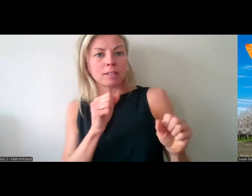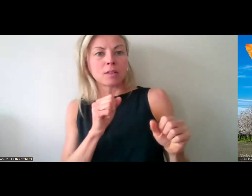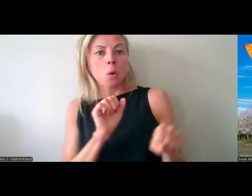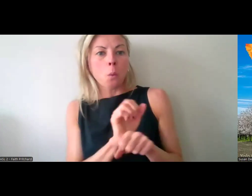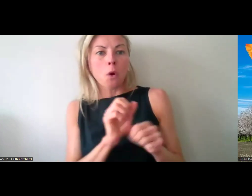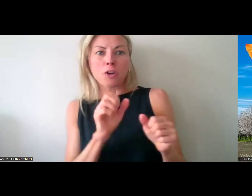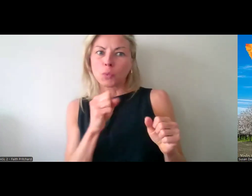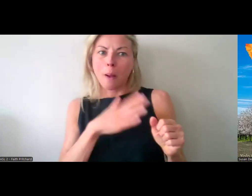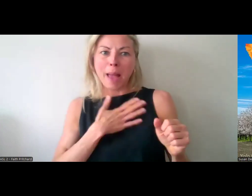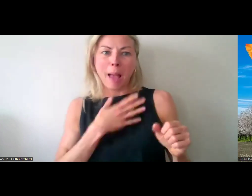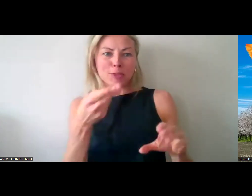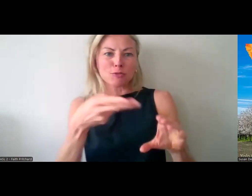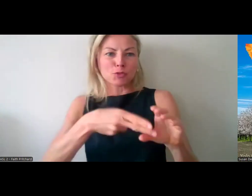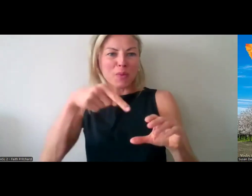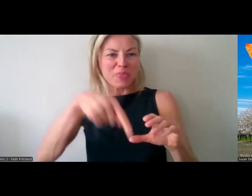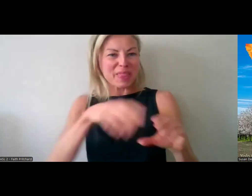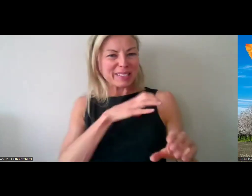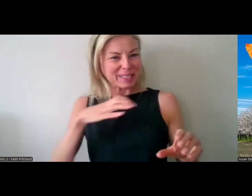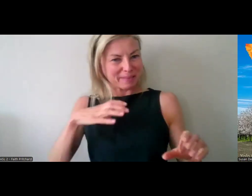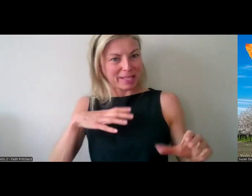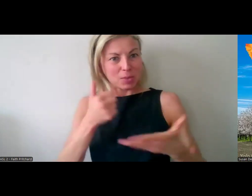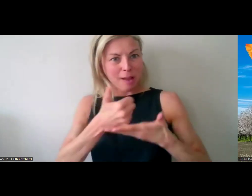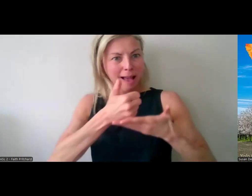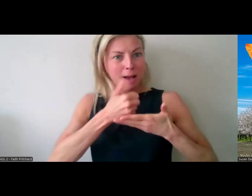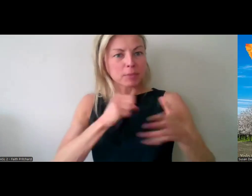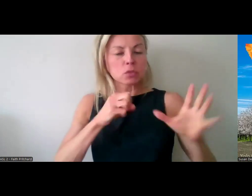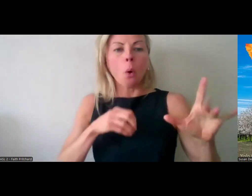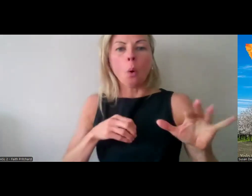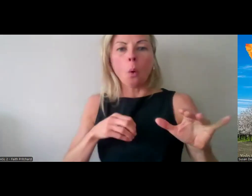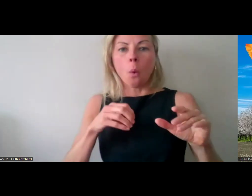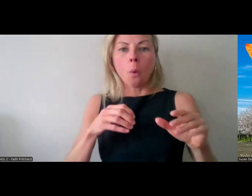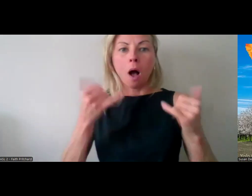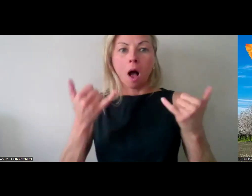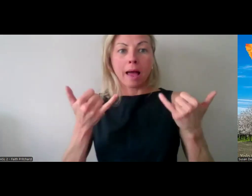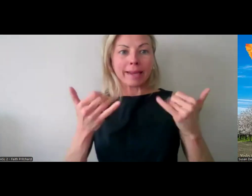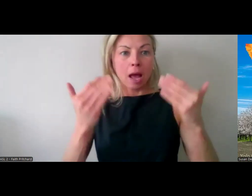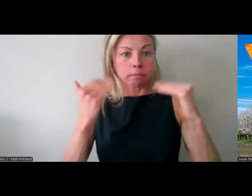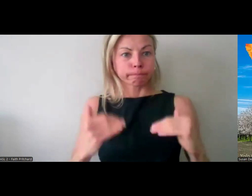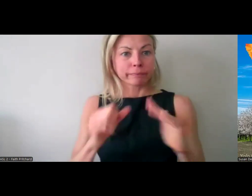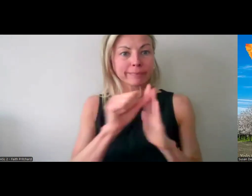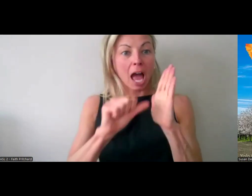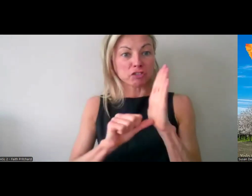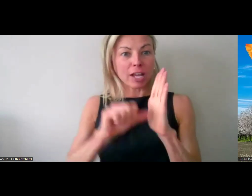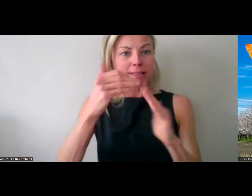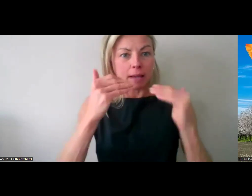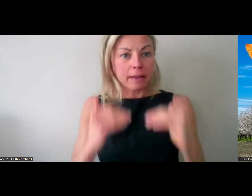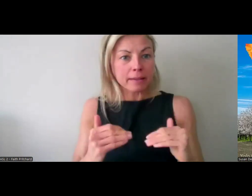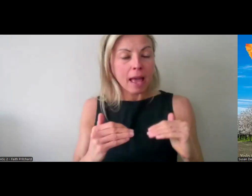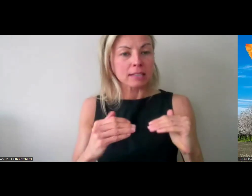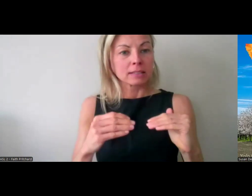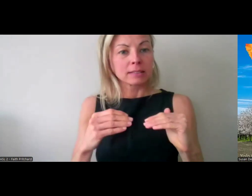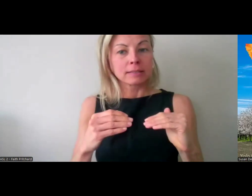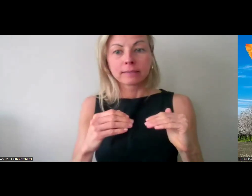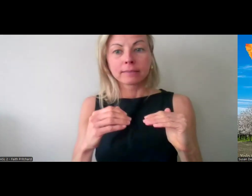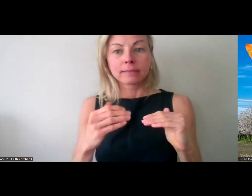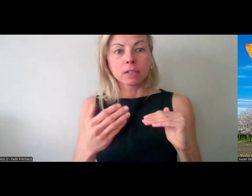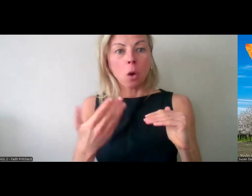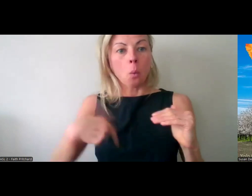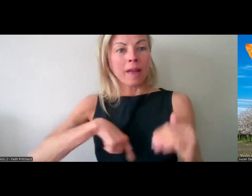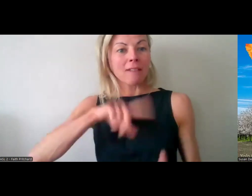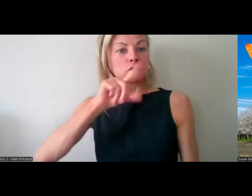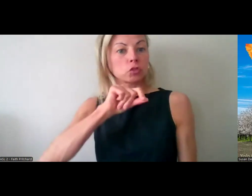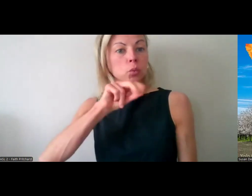committee. And a good segue to our next agenda item, which is the